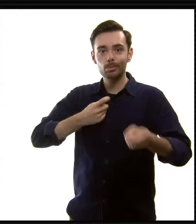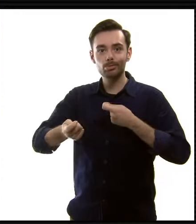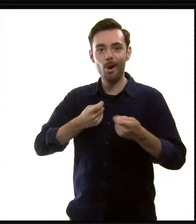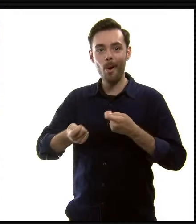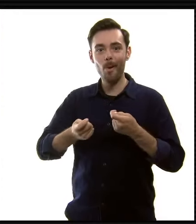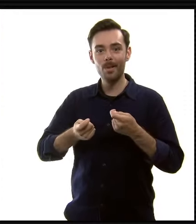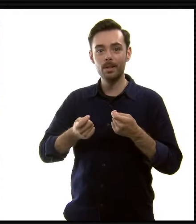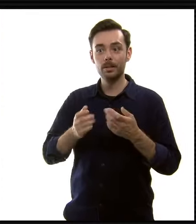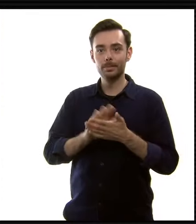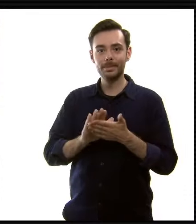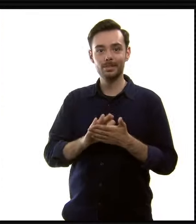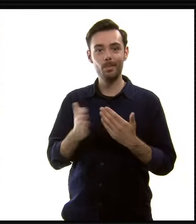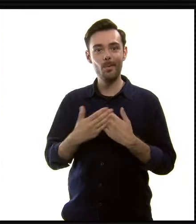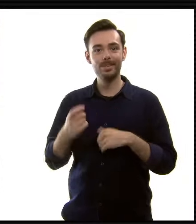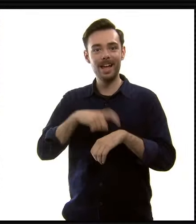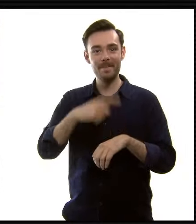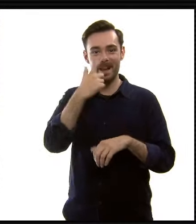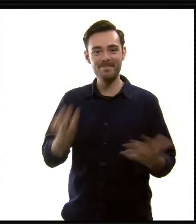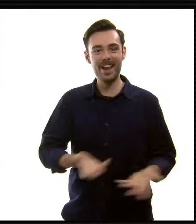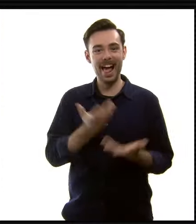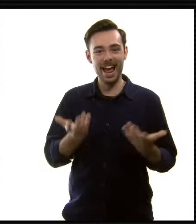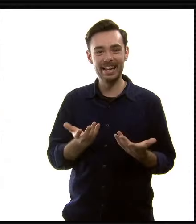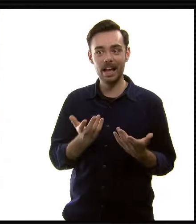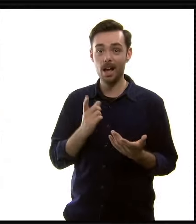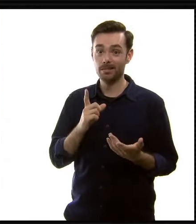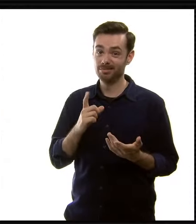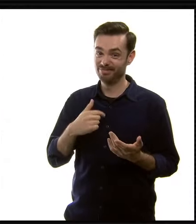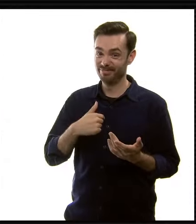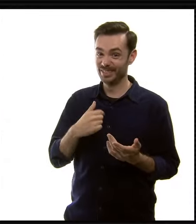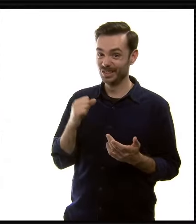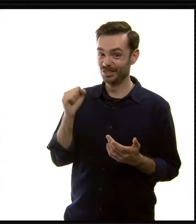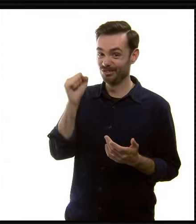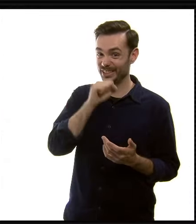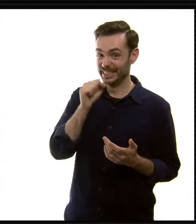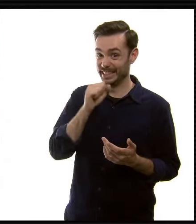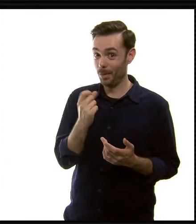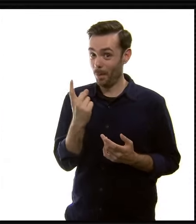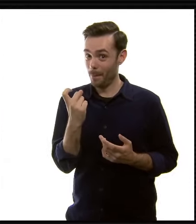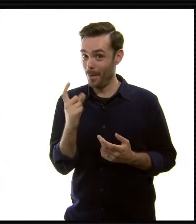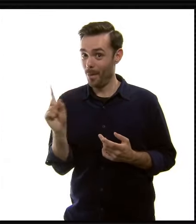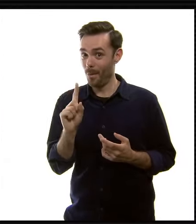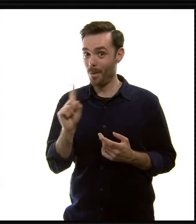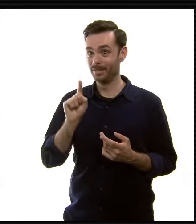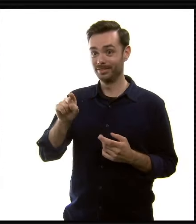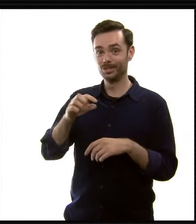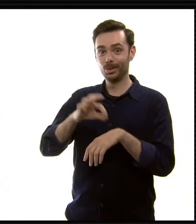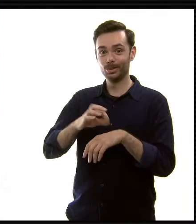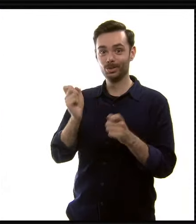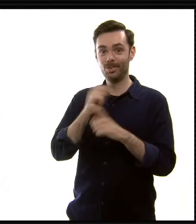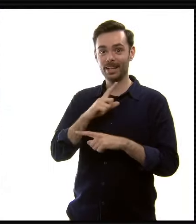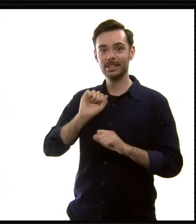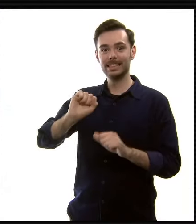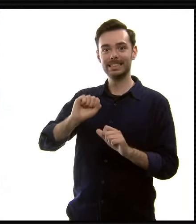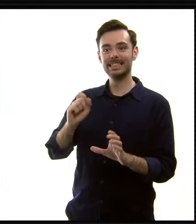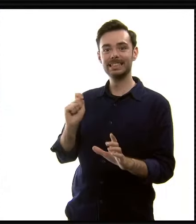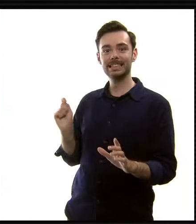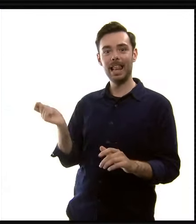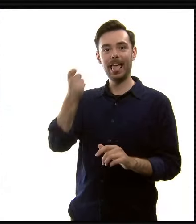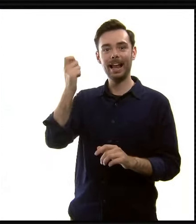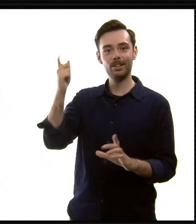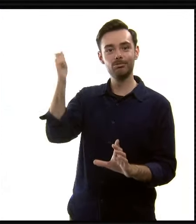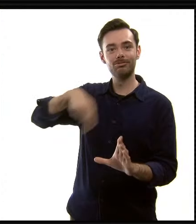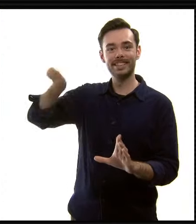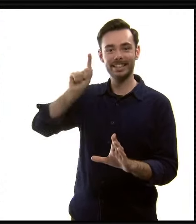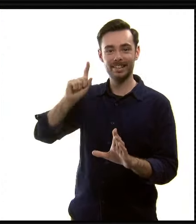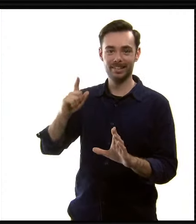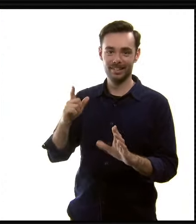time to play. And if I'm going to be greedy, right, I'd love to have Doctor Strange's sling ring, because that means I can transport to work really, really quickly. Justin, that's